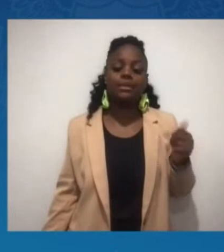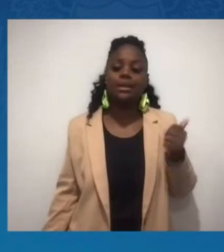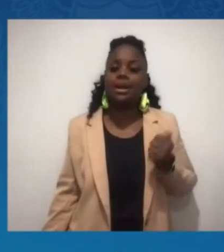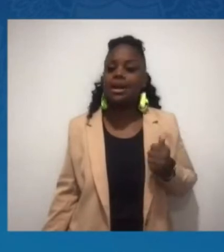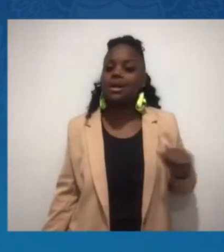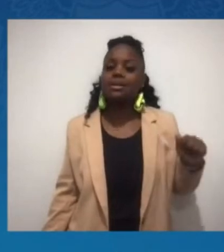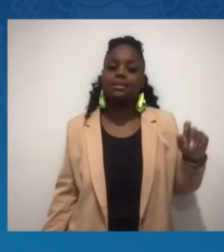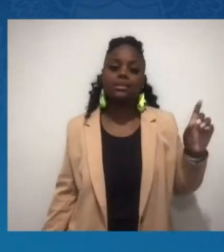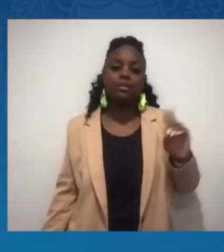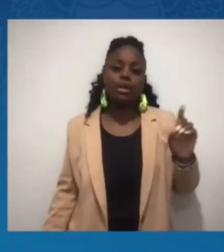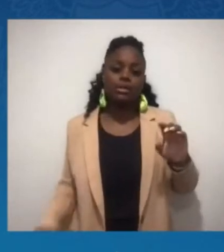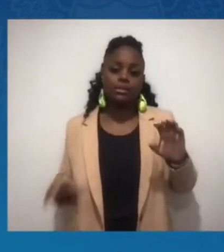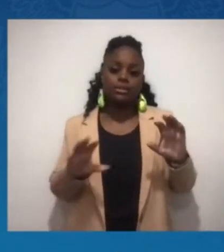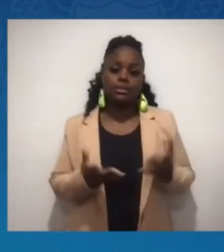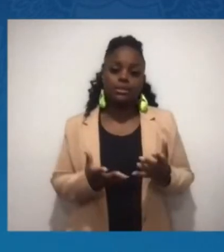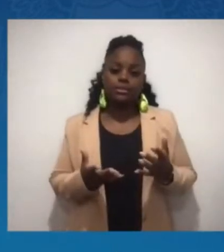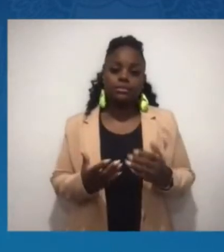Yeah.